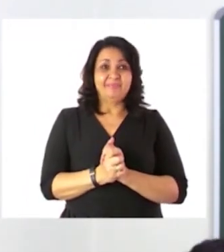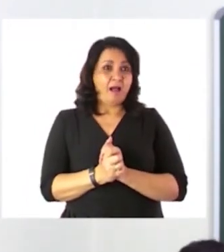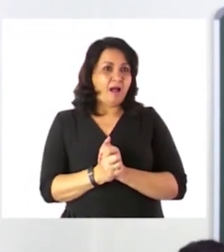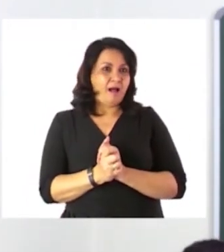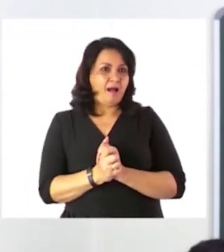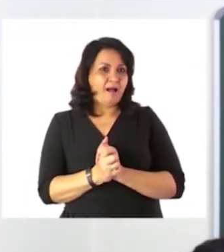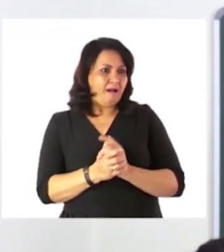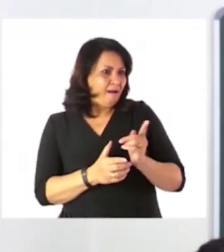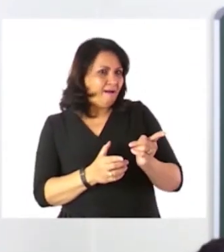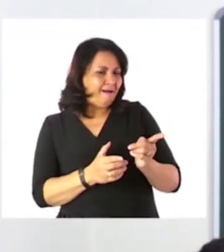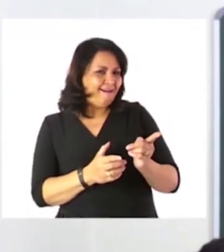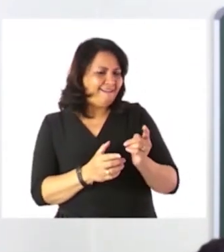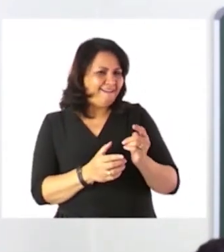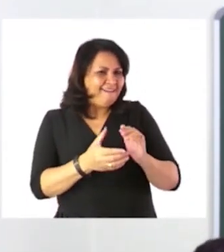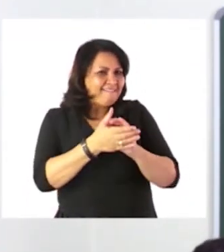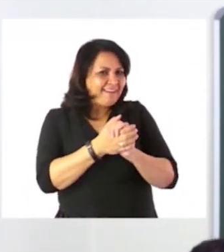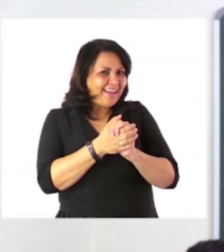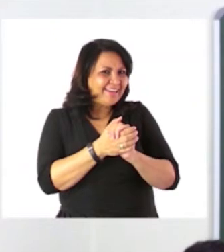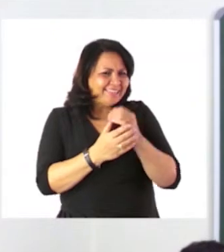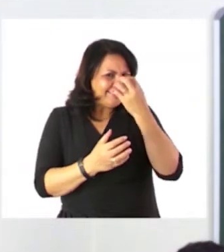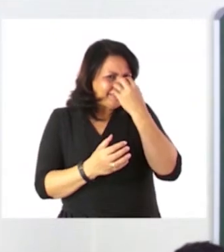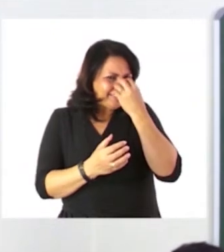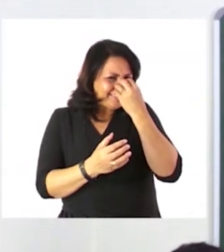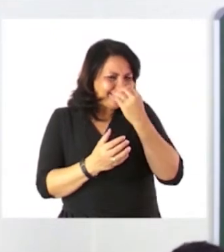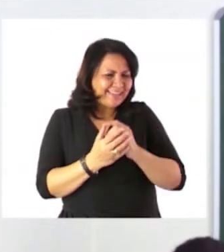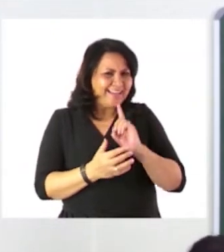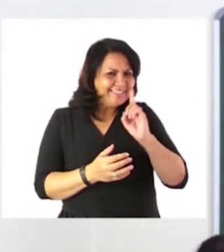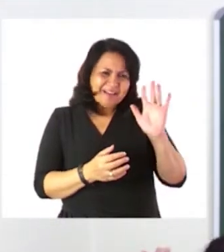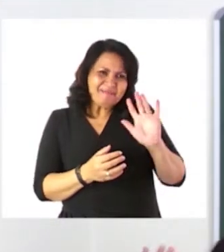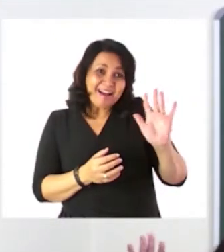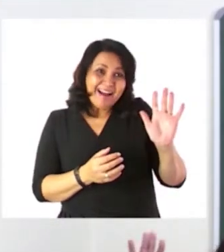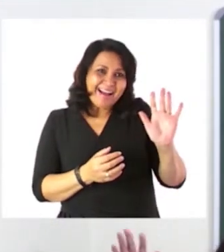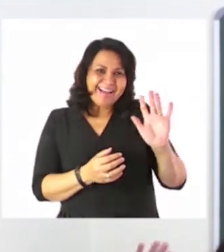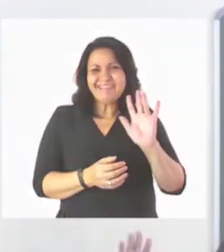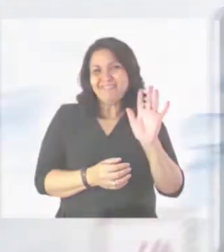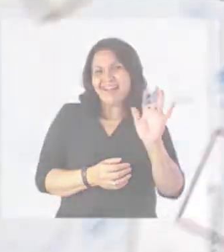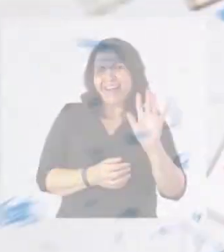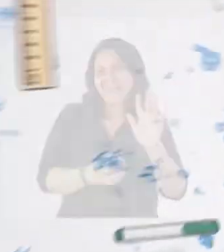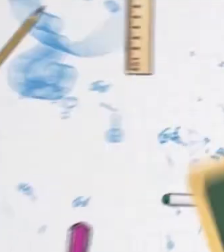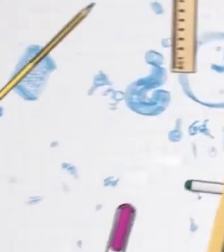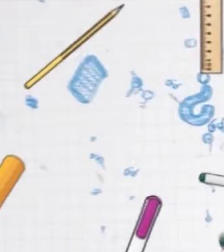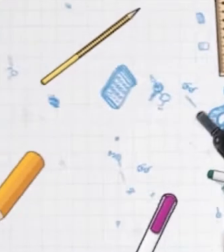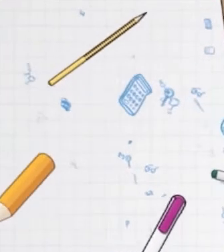Oh, Zosie, let's say goodbye. You here? Bye.